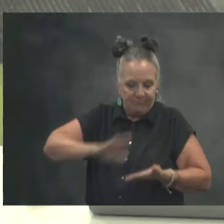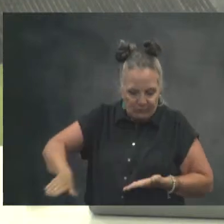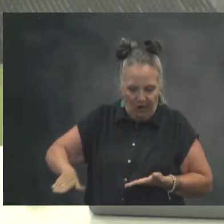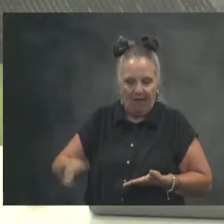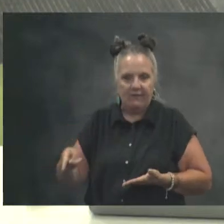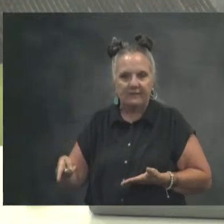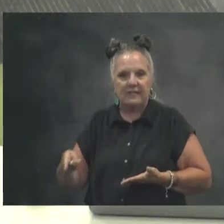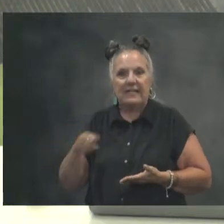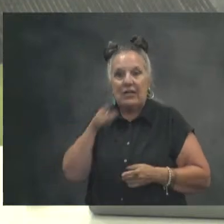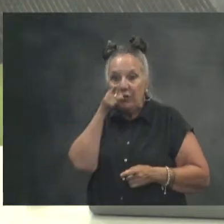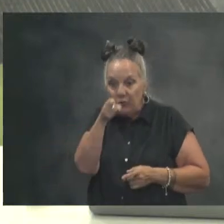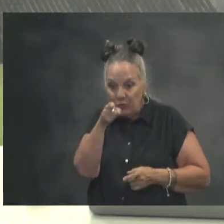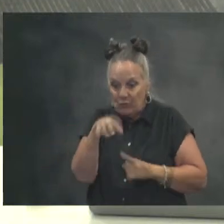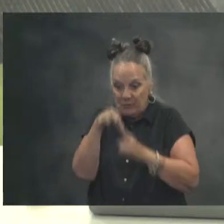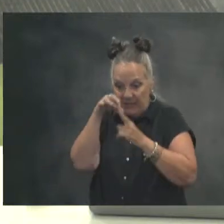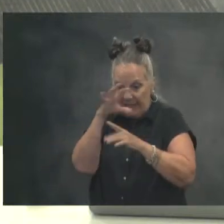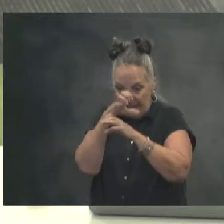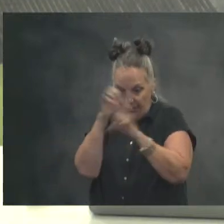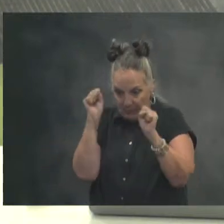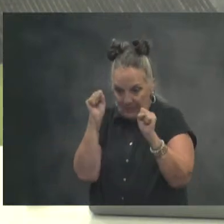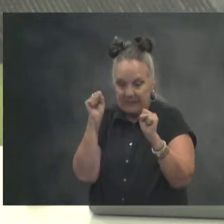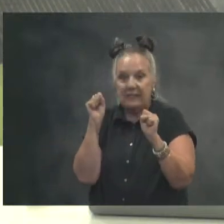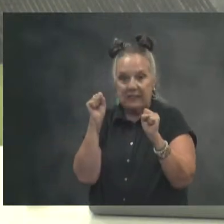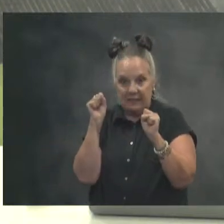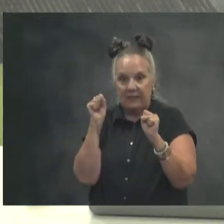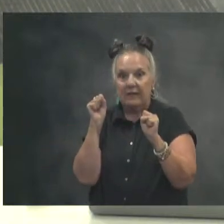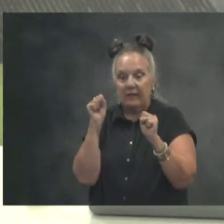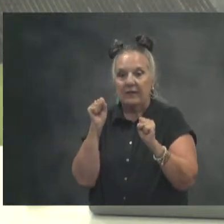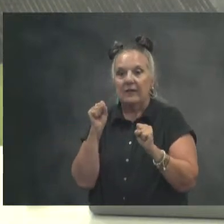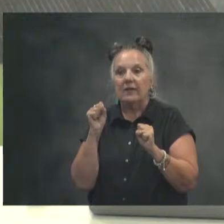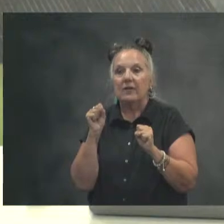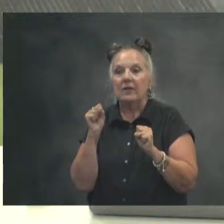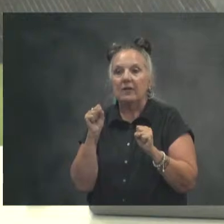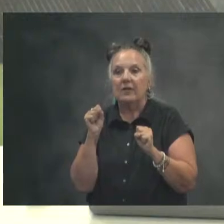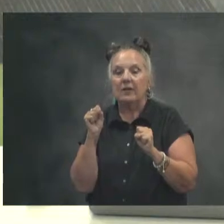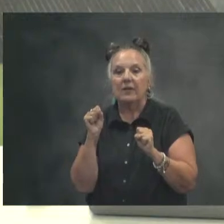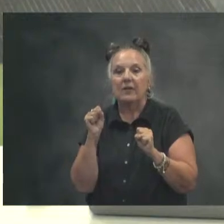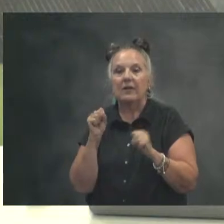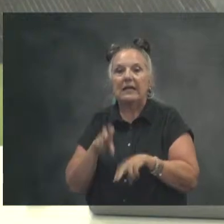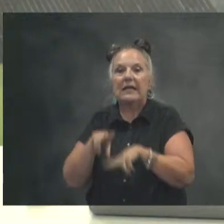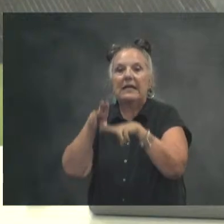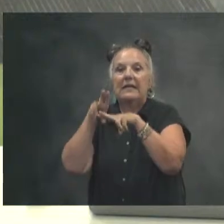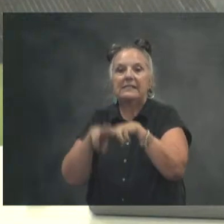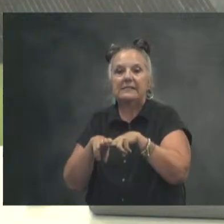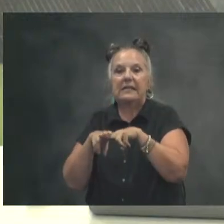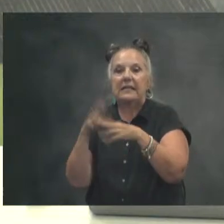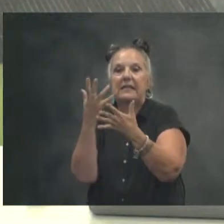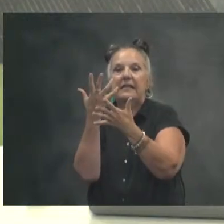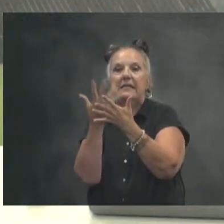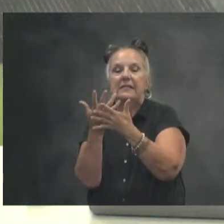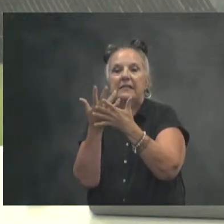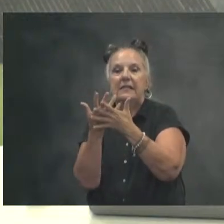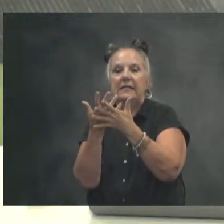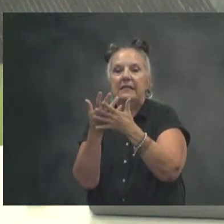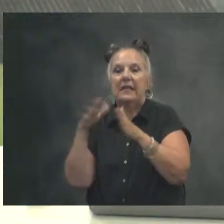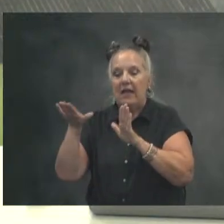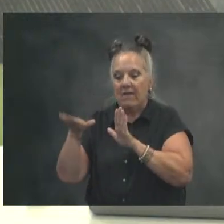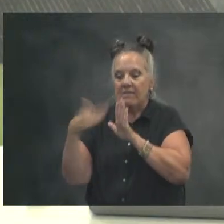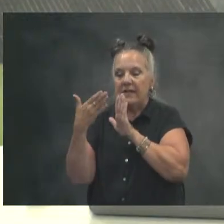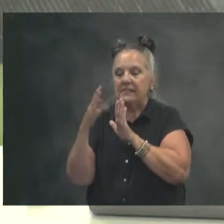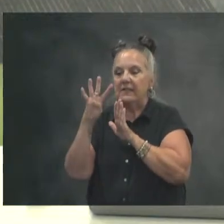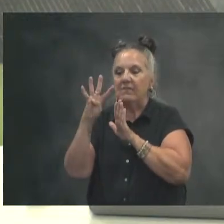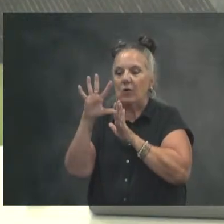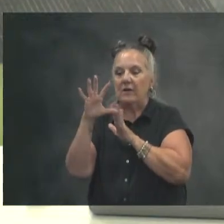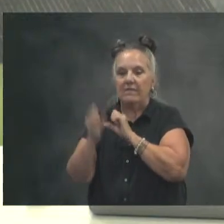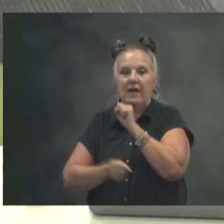particular, as the president, failed this child. Stan Style for vice president failed this child. He is sitting in jail facing 45